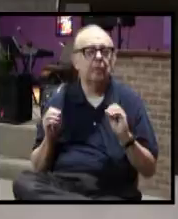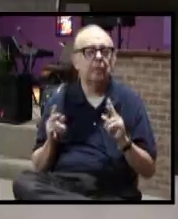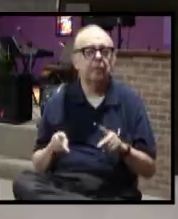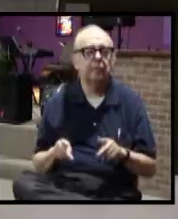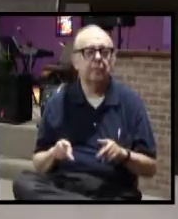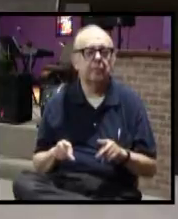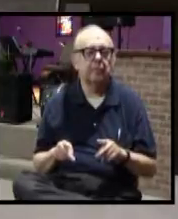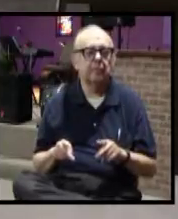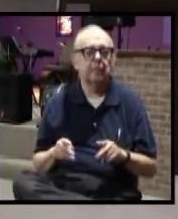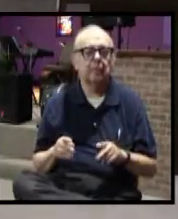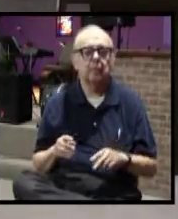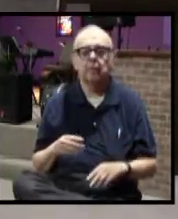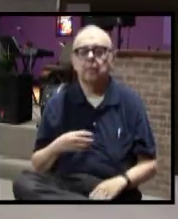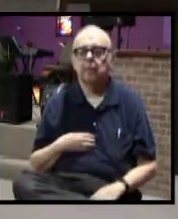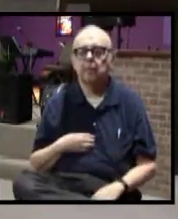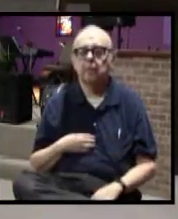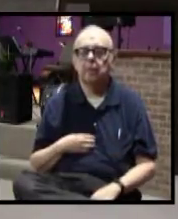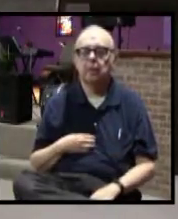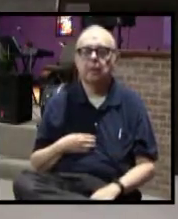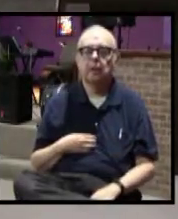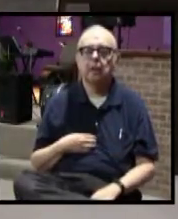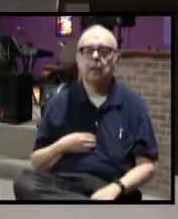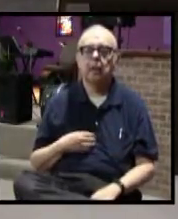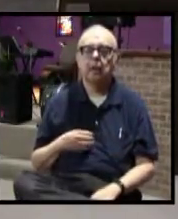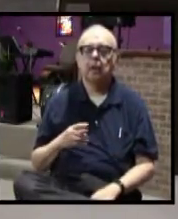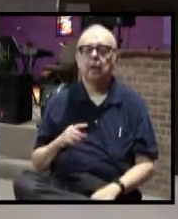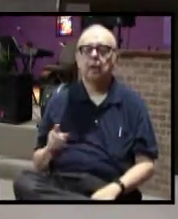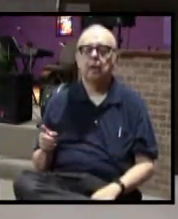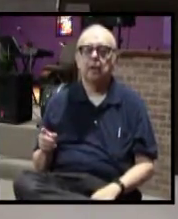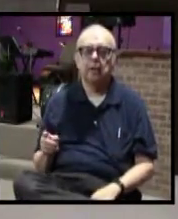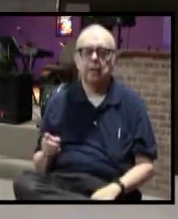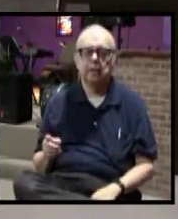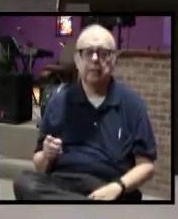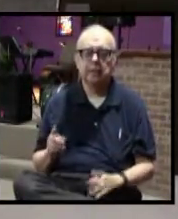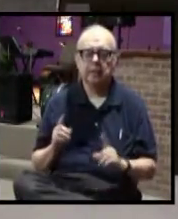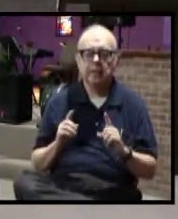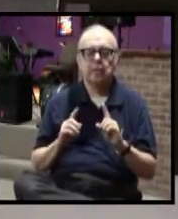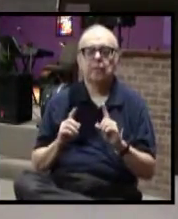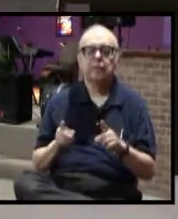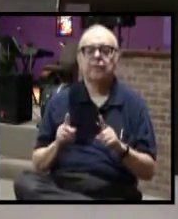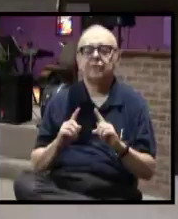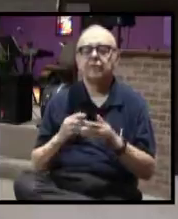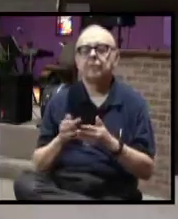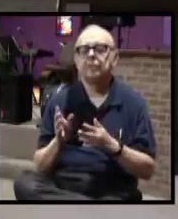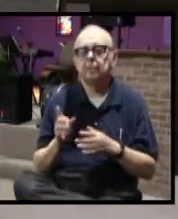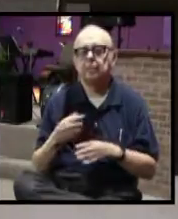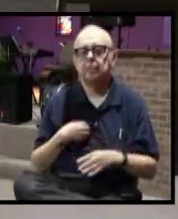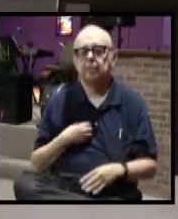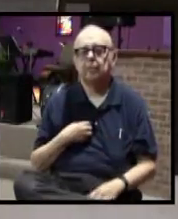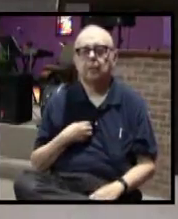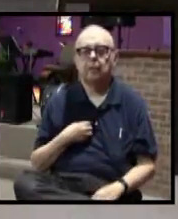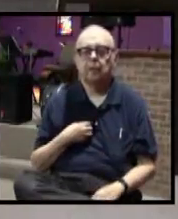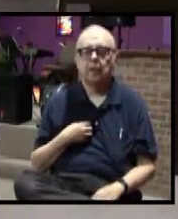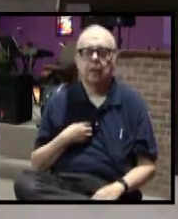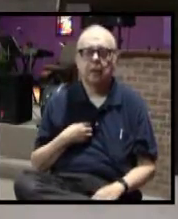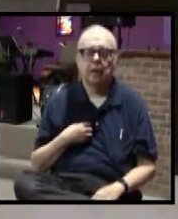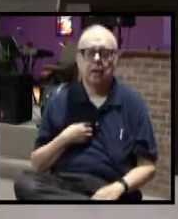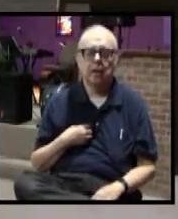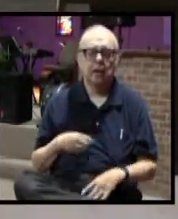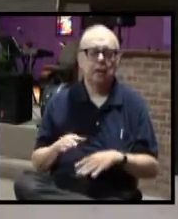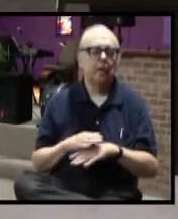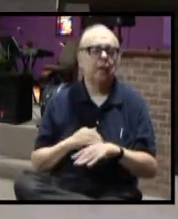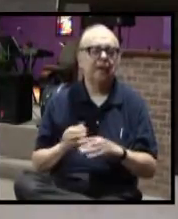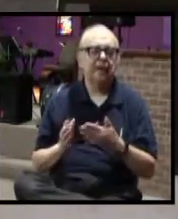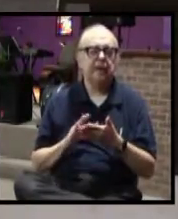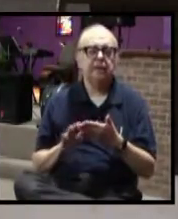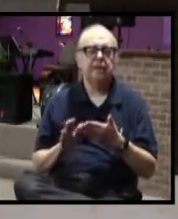no one. Never have five letters cut so deep. And they weren't even directed at me. It was just